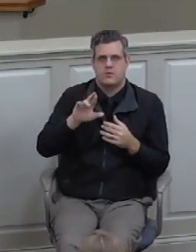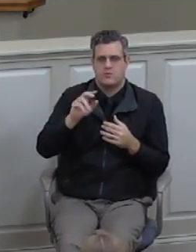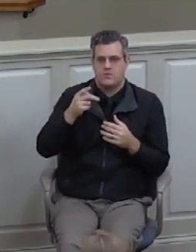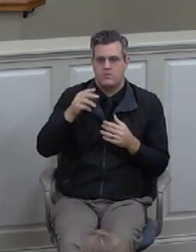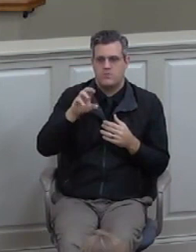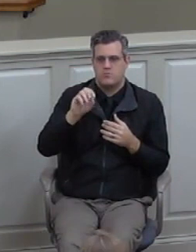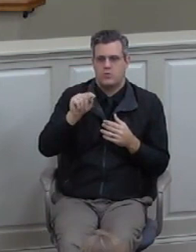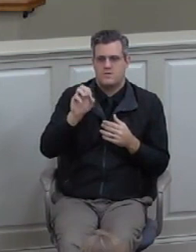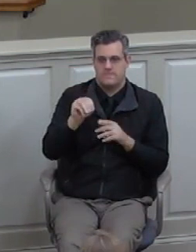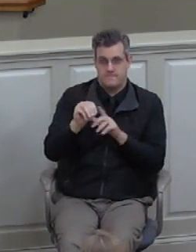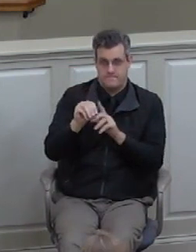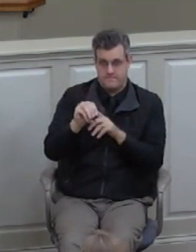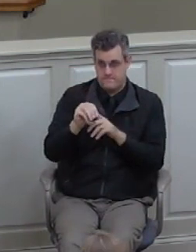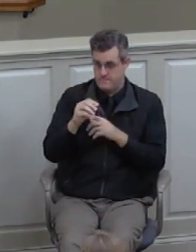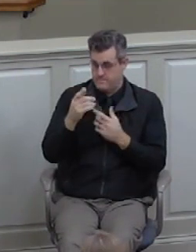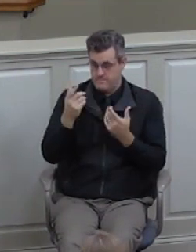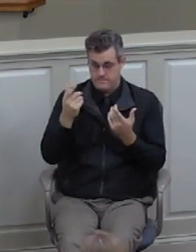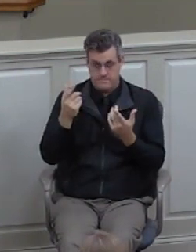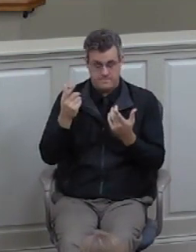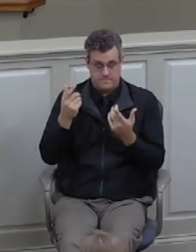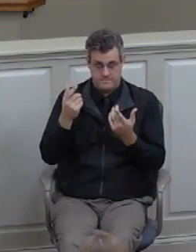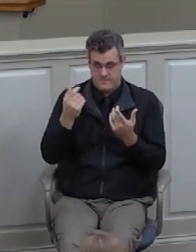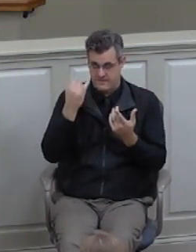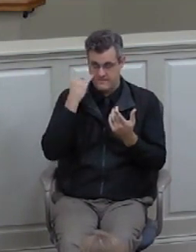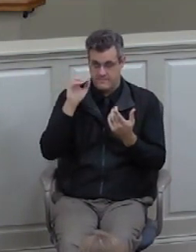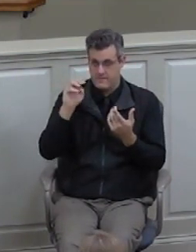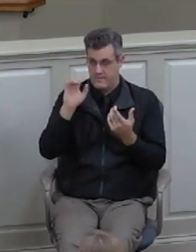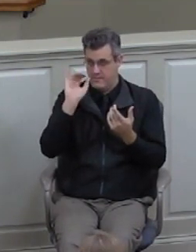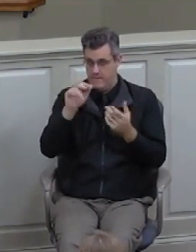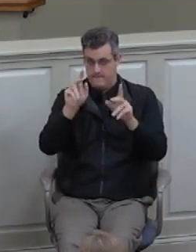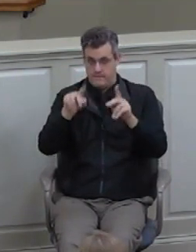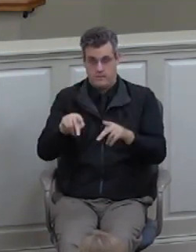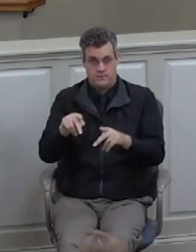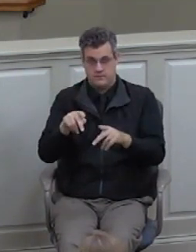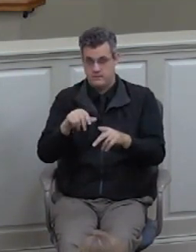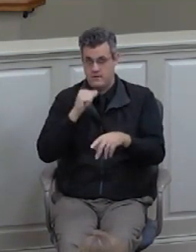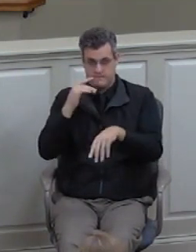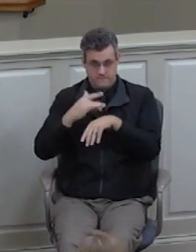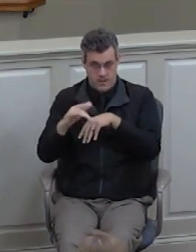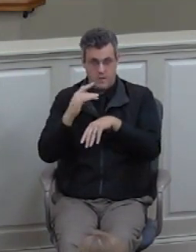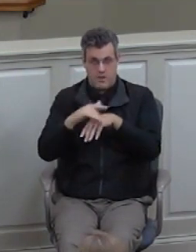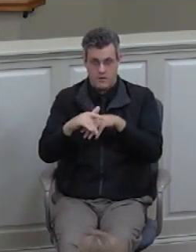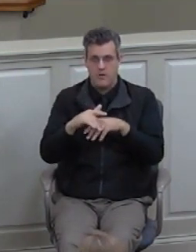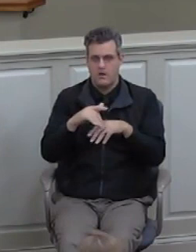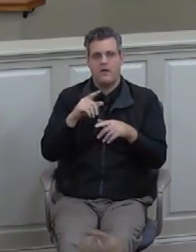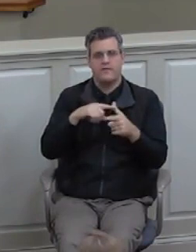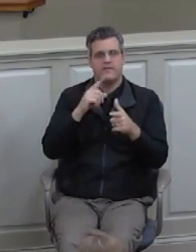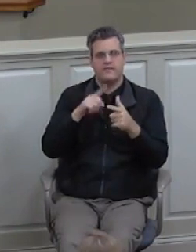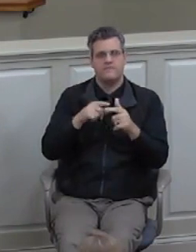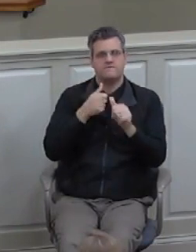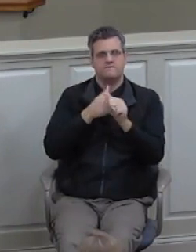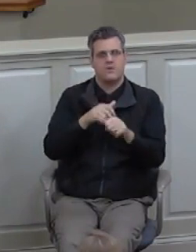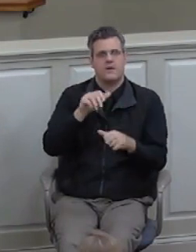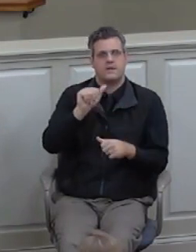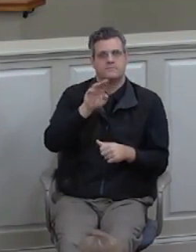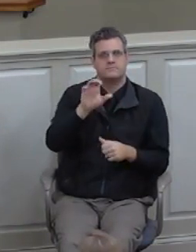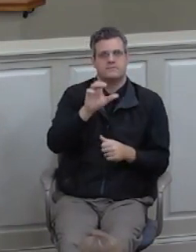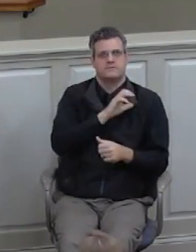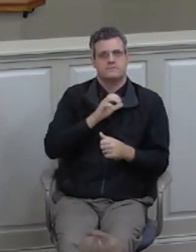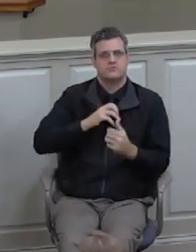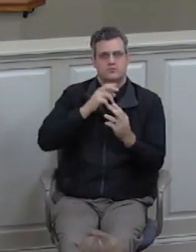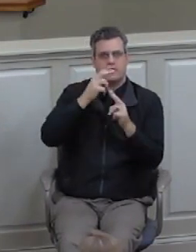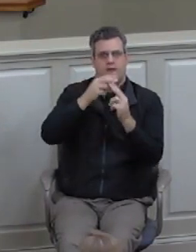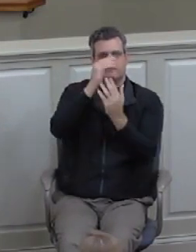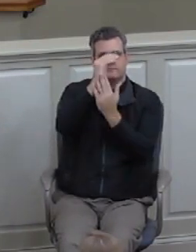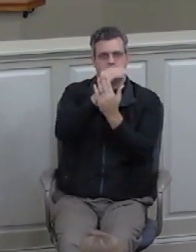or unavailability of the mayor pro tem, simply listed the commissioners in alphabetical order so that